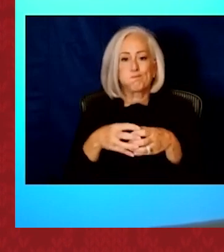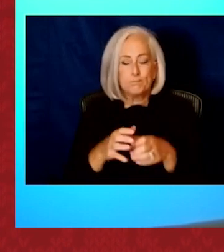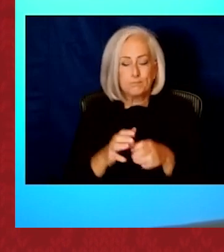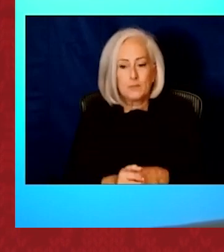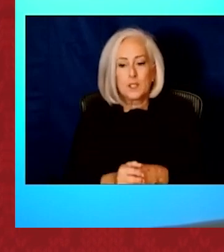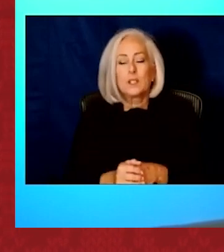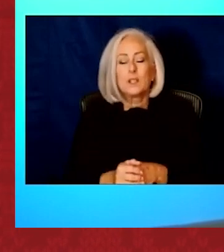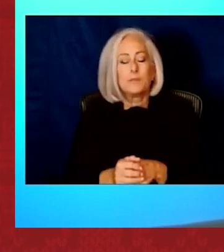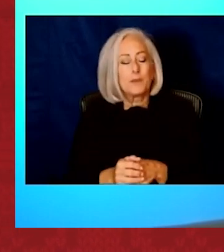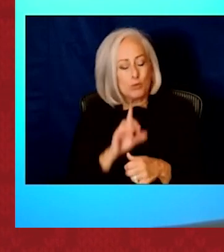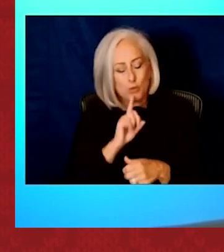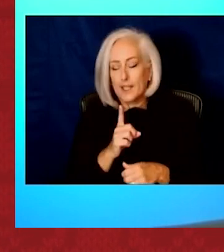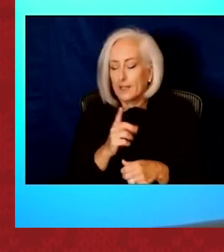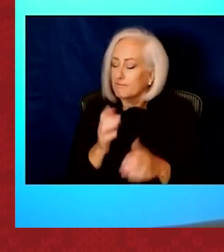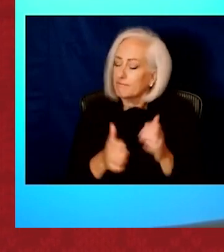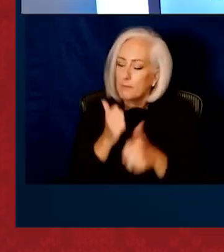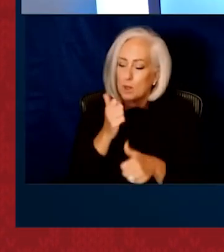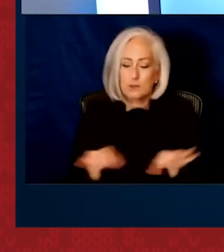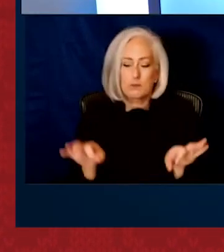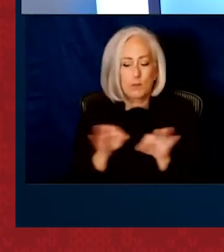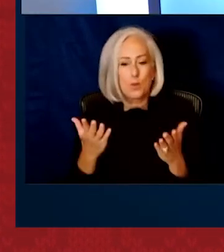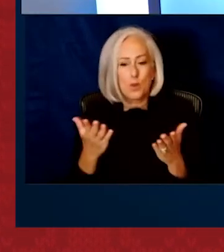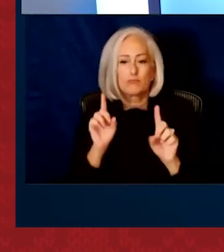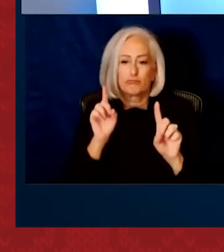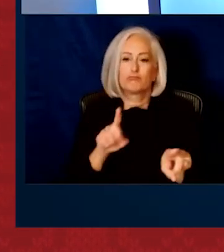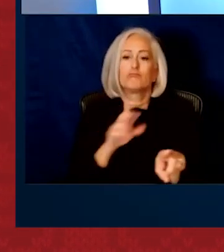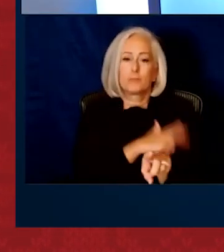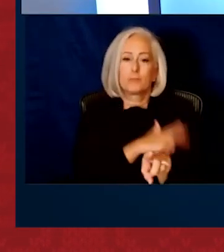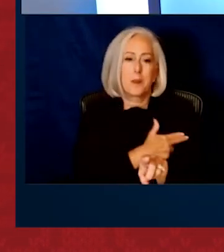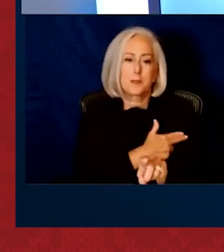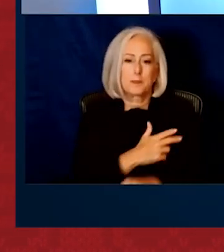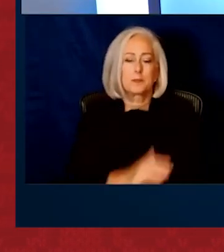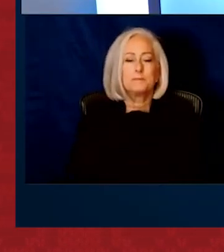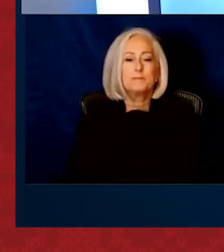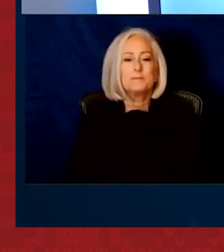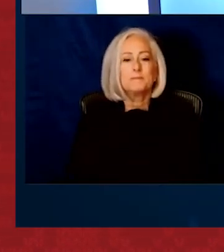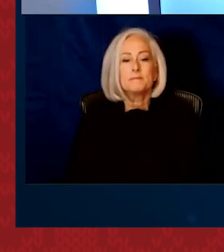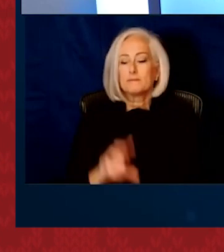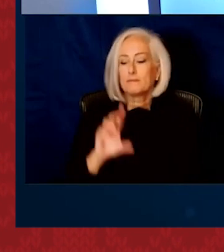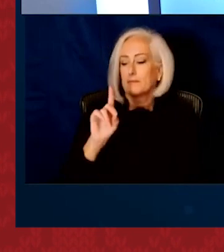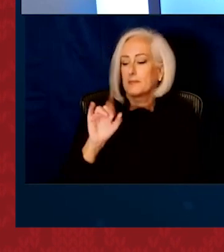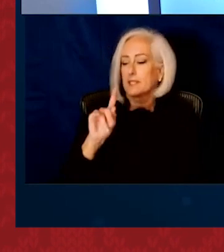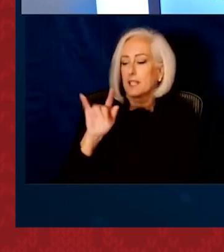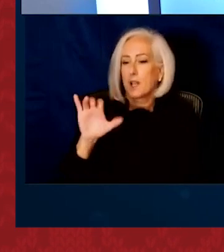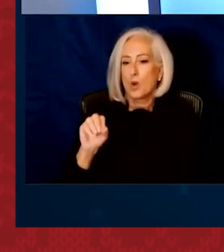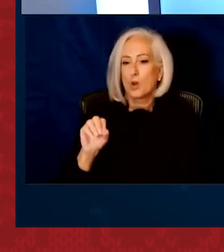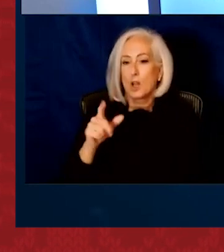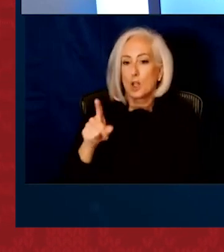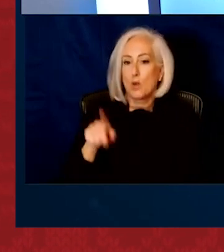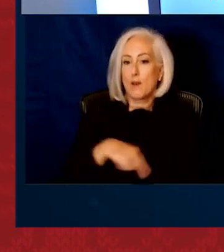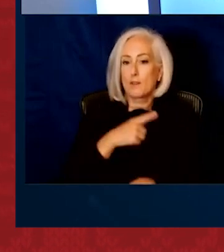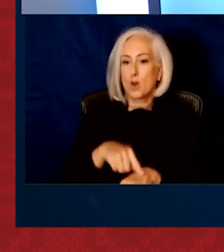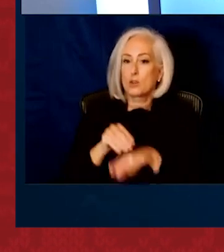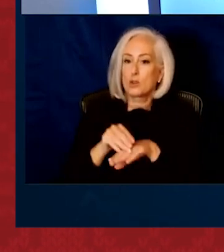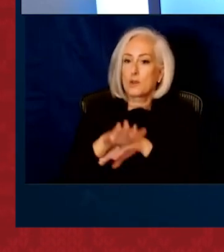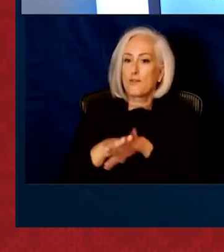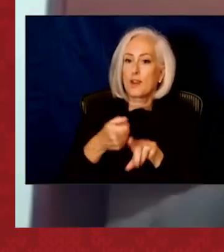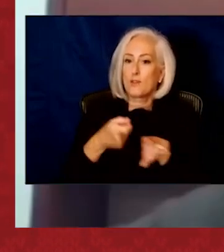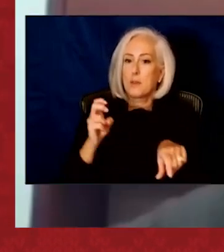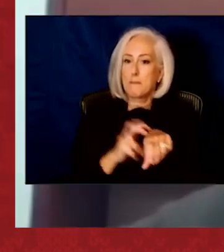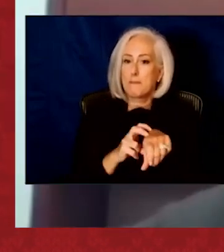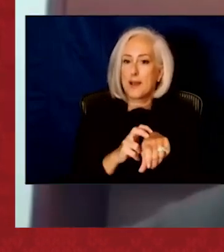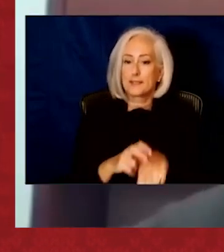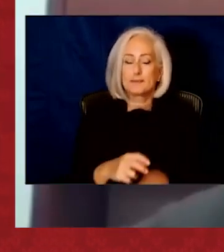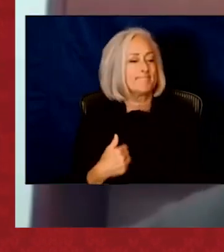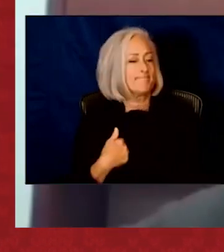just get to a healthcare facility. That's what you want to do. Okay, Dakota, do you have long-term side effects from this bite? I do